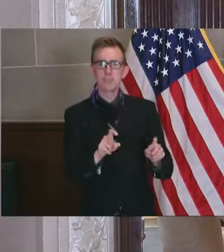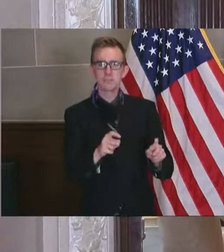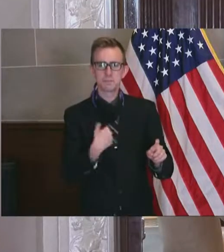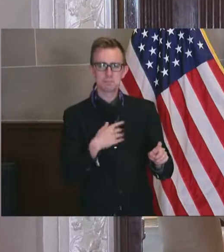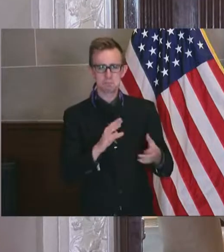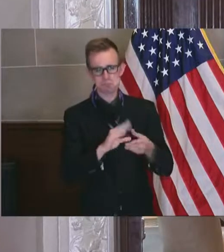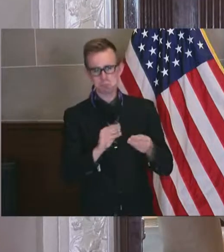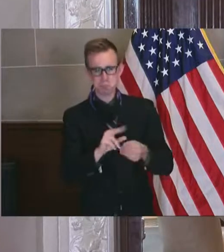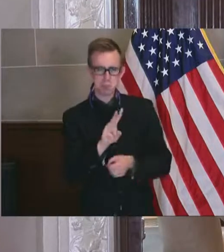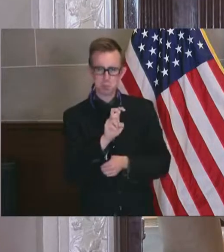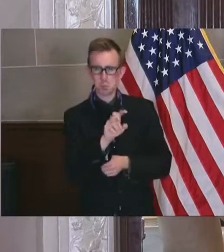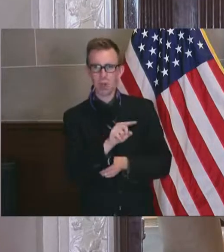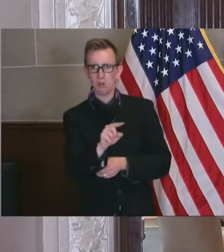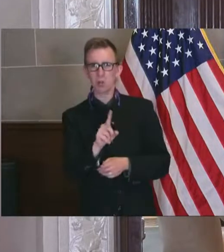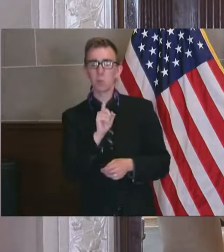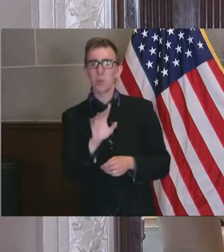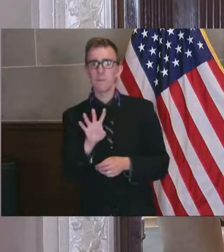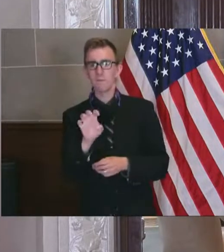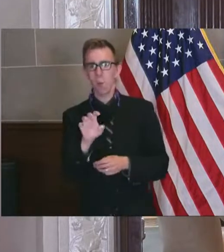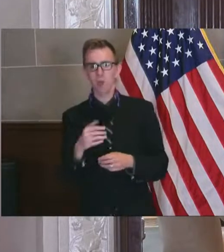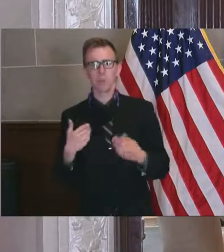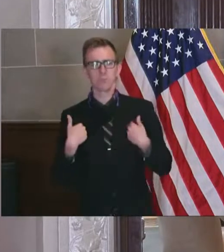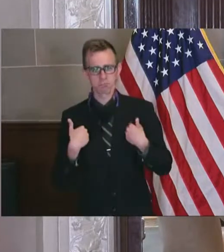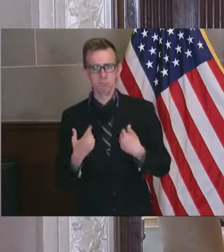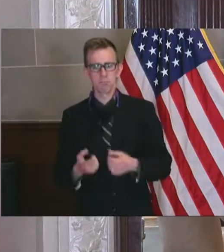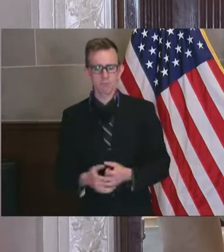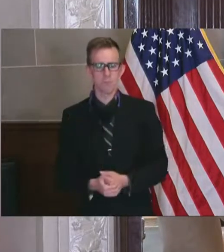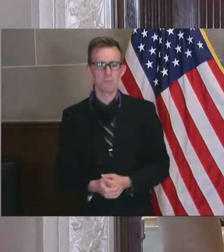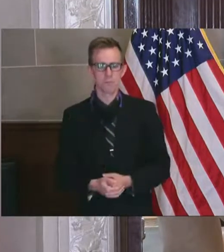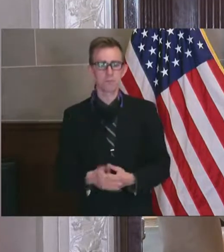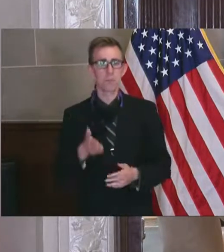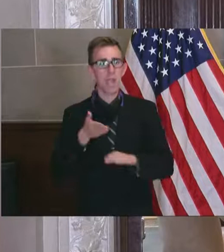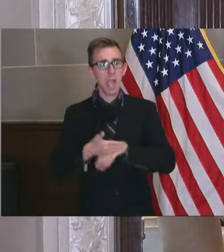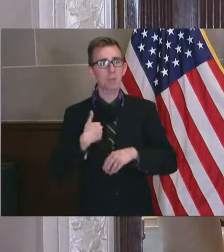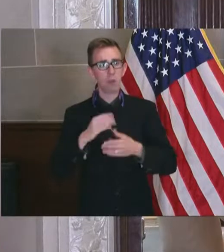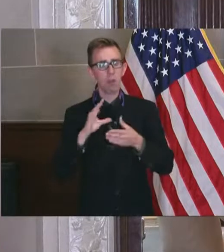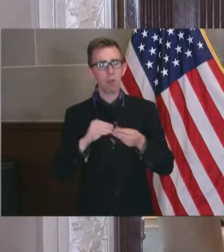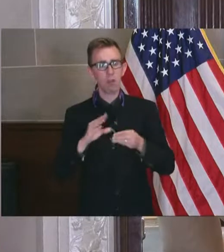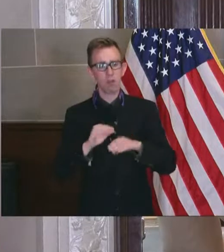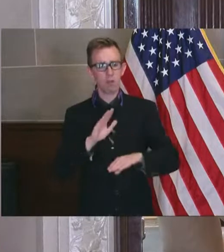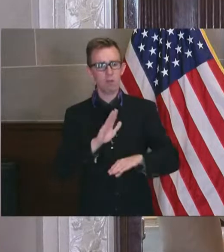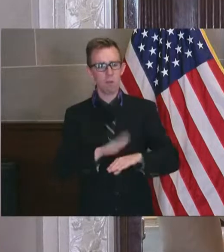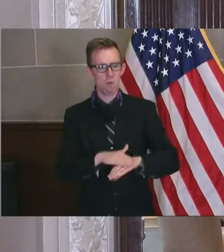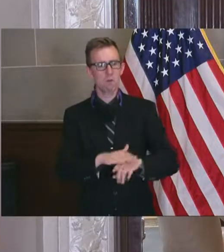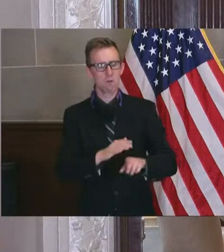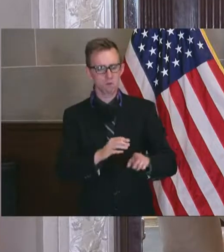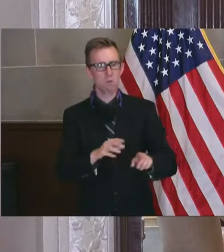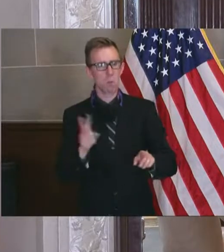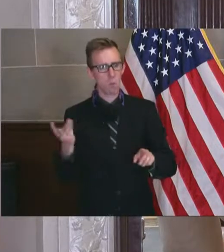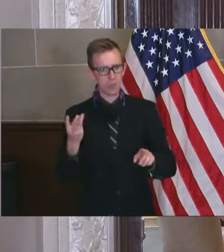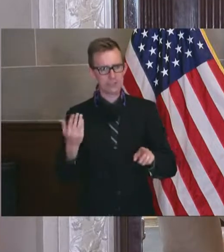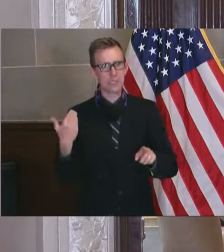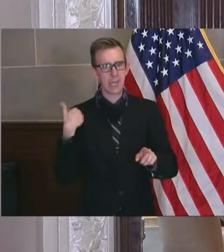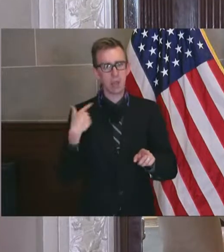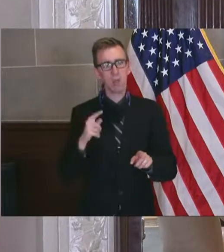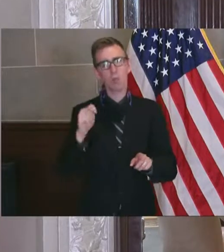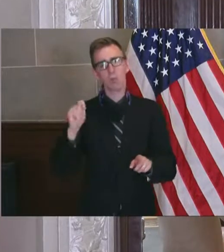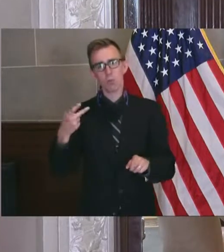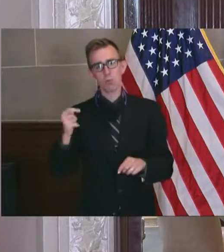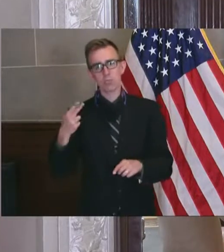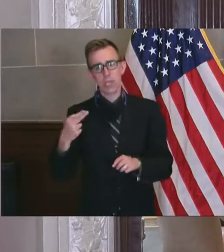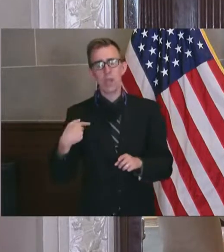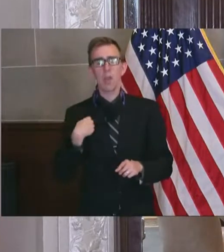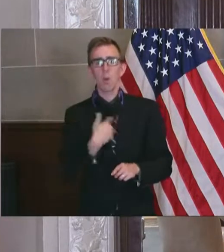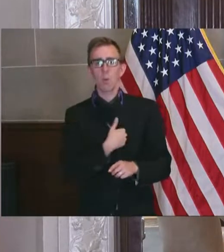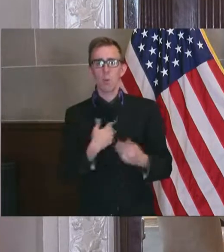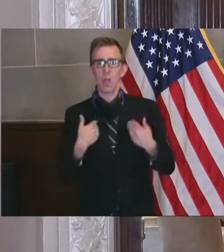said 200 something, but it was about 400 been positive. Well, after I said that on, I guess I said that on Wednesday, on Thursday, we